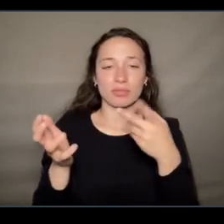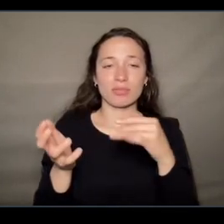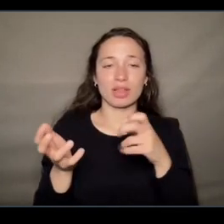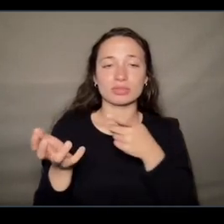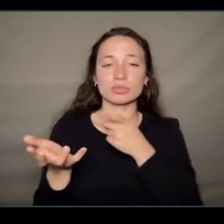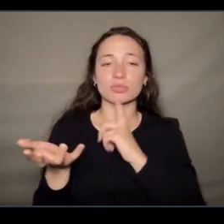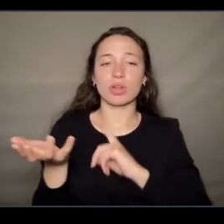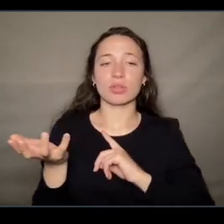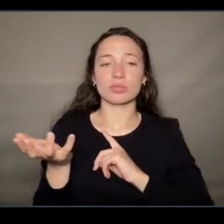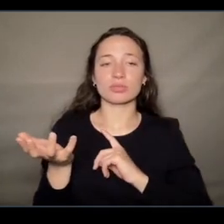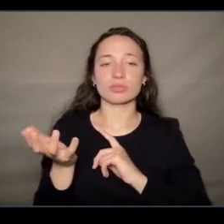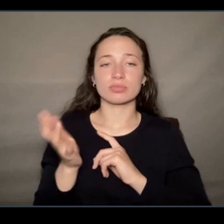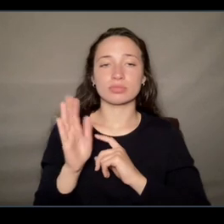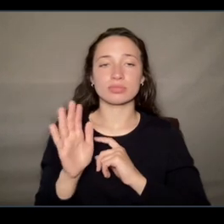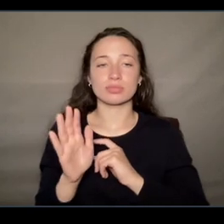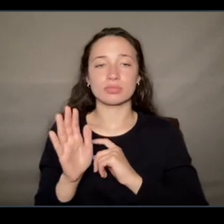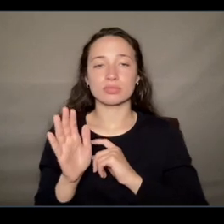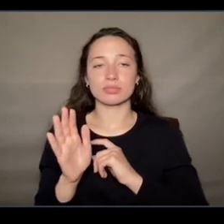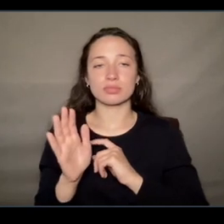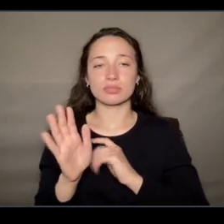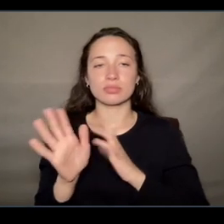cradle of pine,